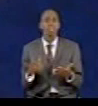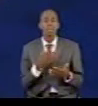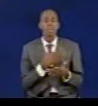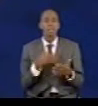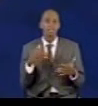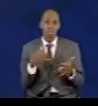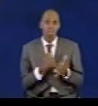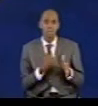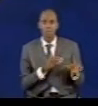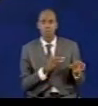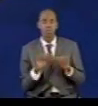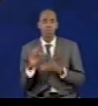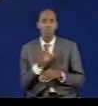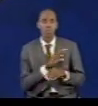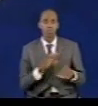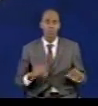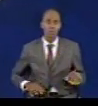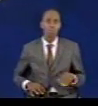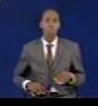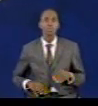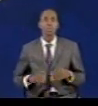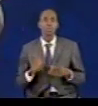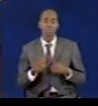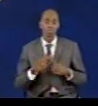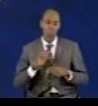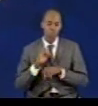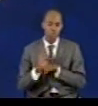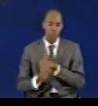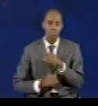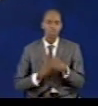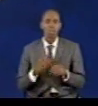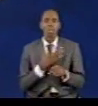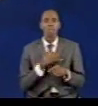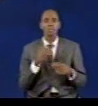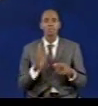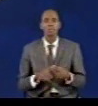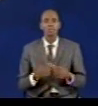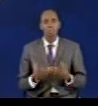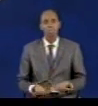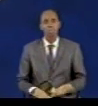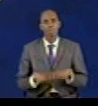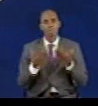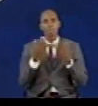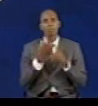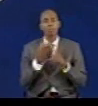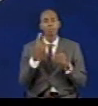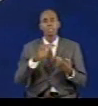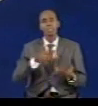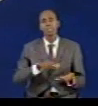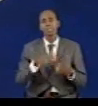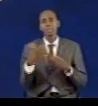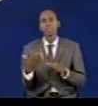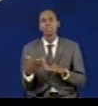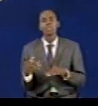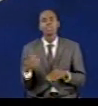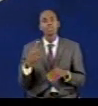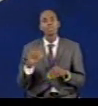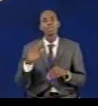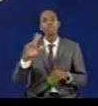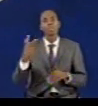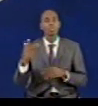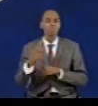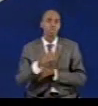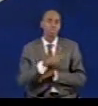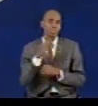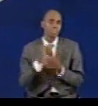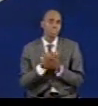Christ to suffer and to rise from the dead the third day. That's the